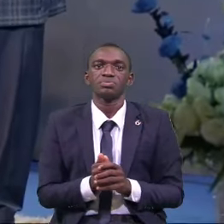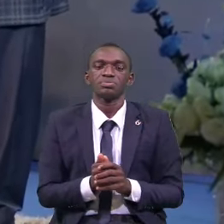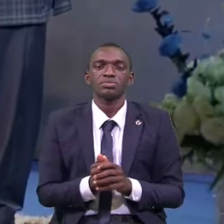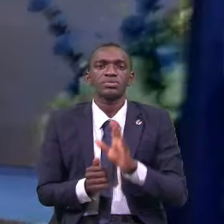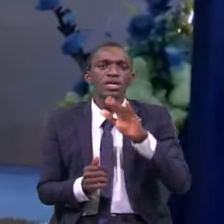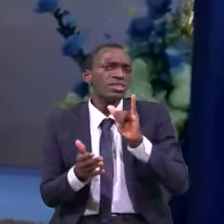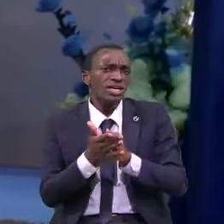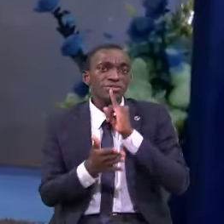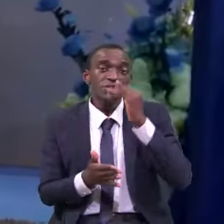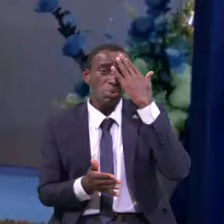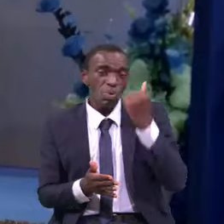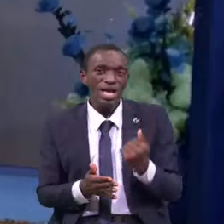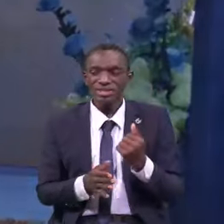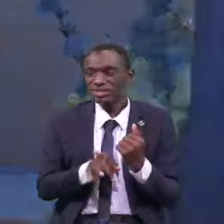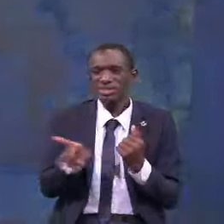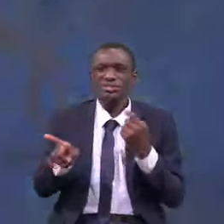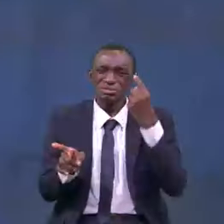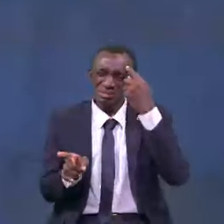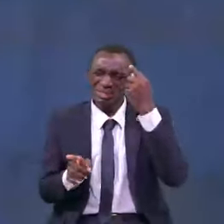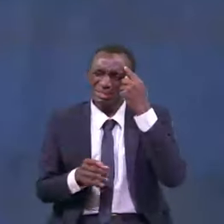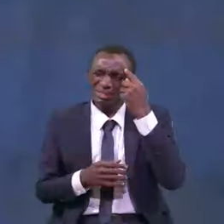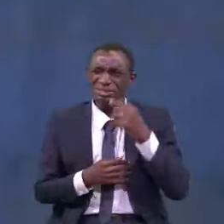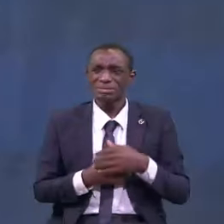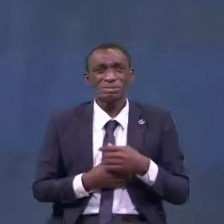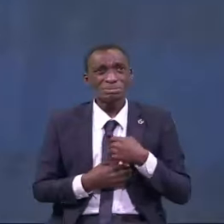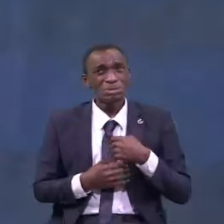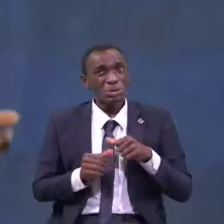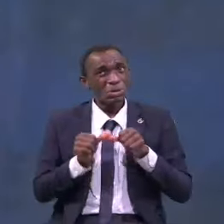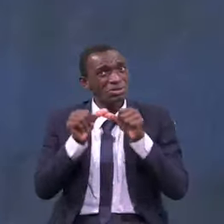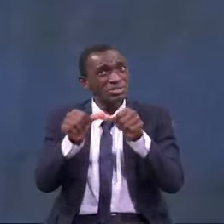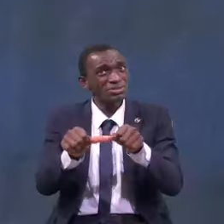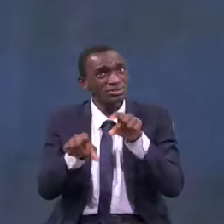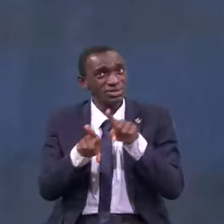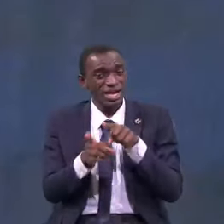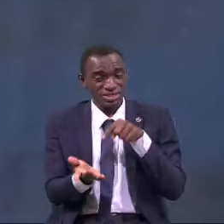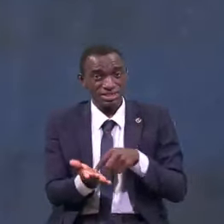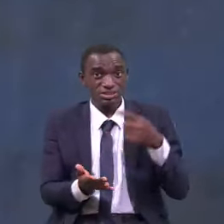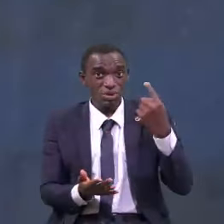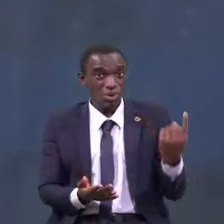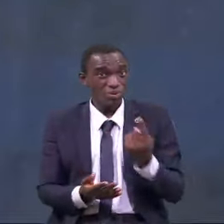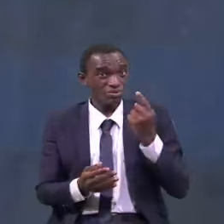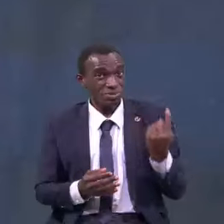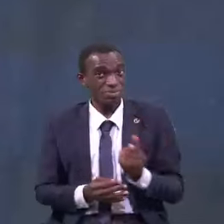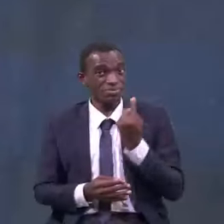That's why I was thinking, am I going to continue like this forever?